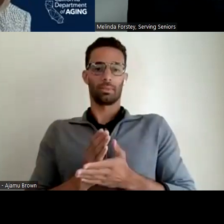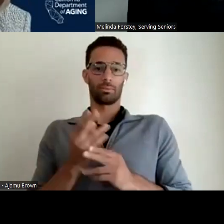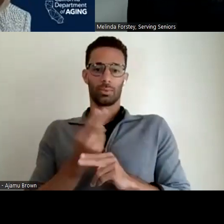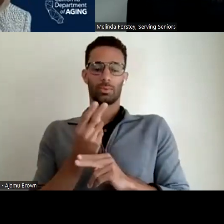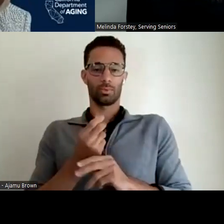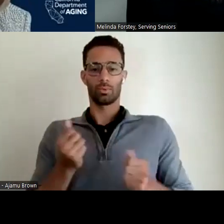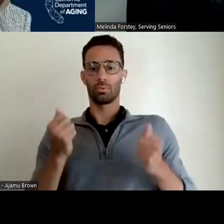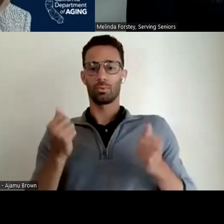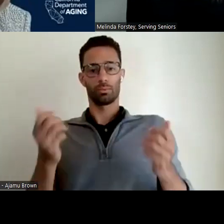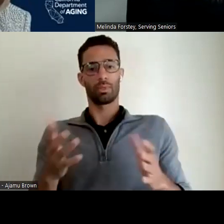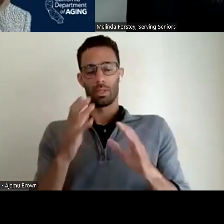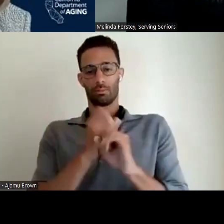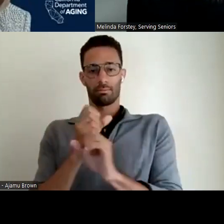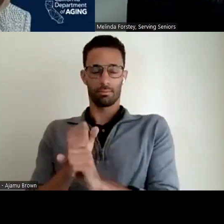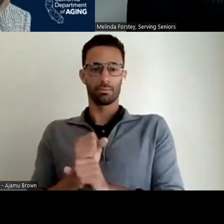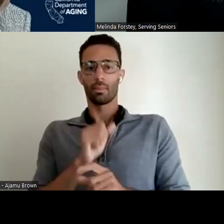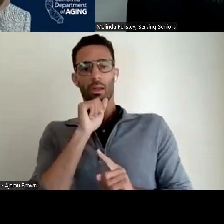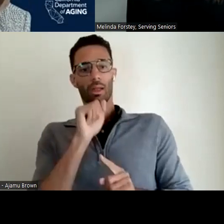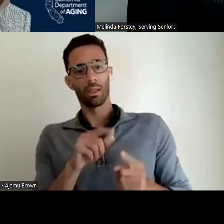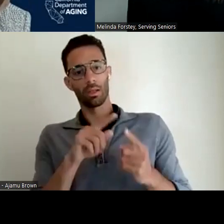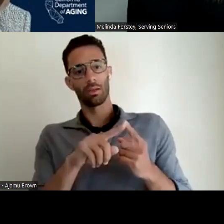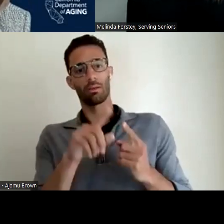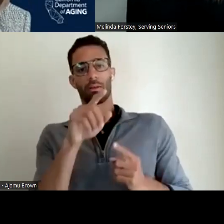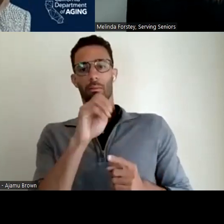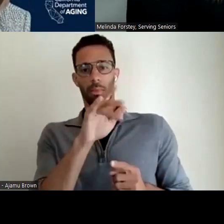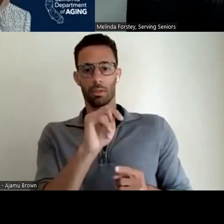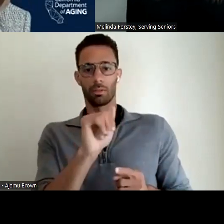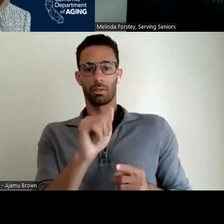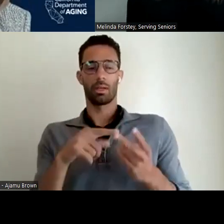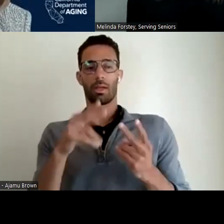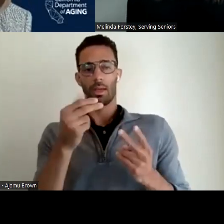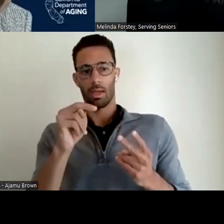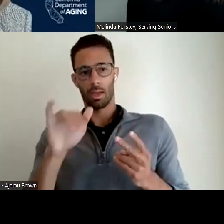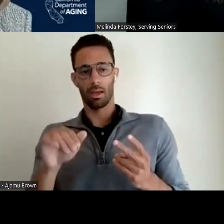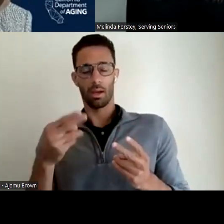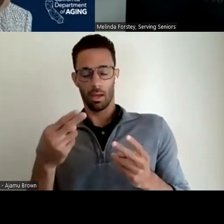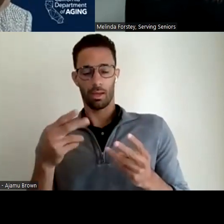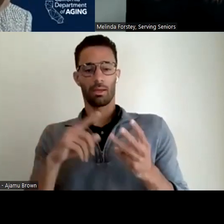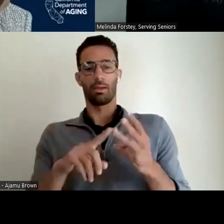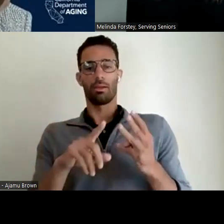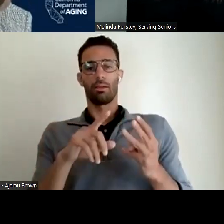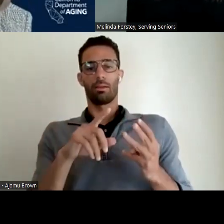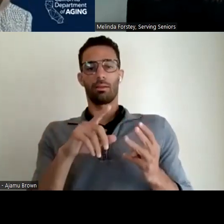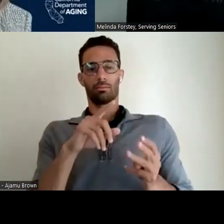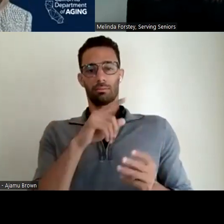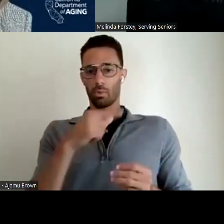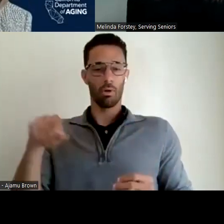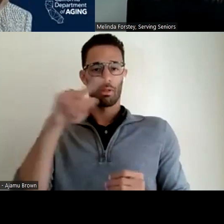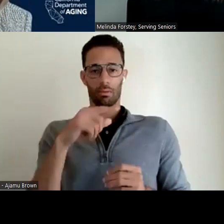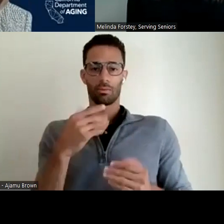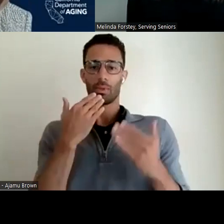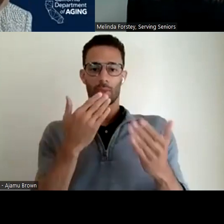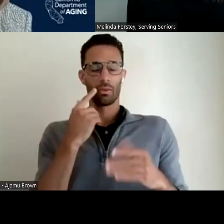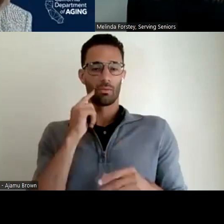also Susan for doing this tremendously great work. So I want to end on that note. So thank you. On behalf of my family, thank